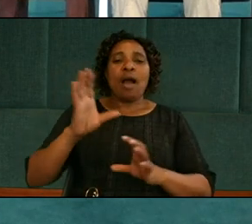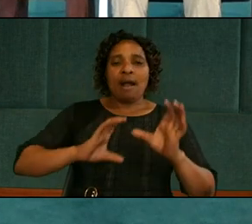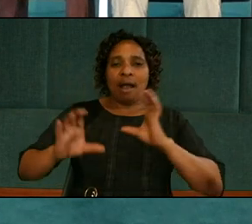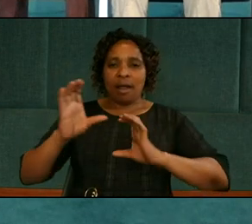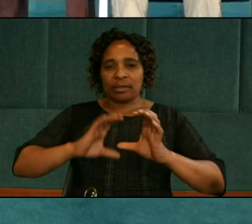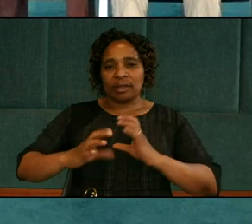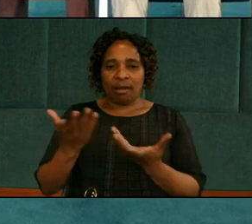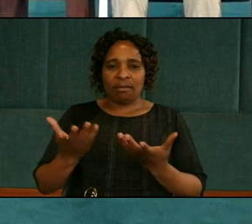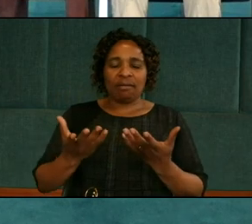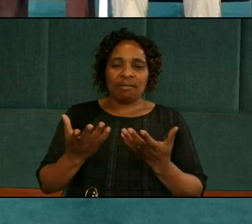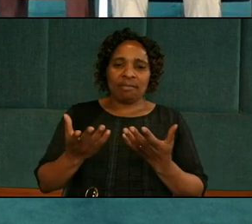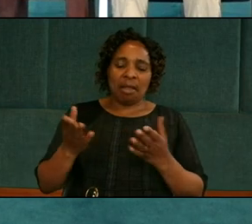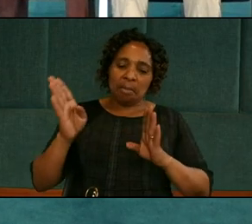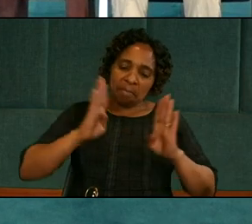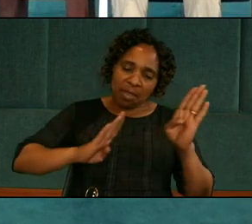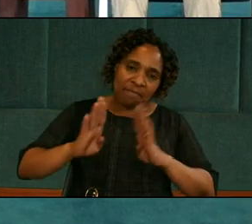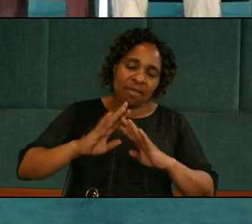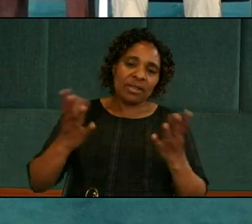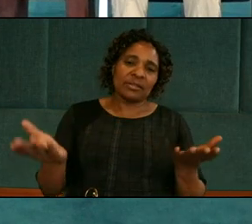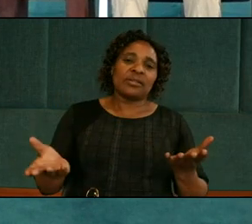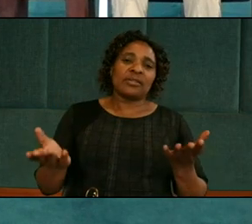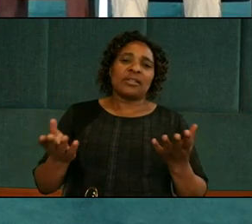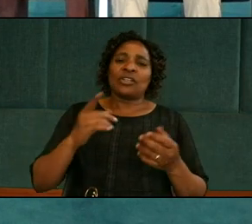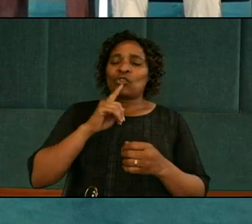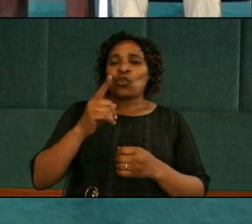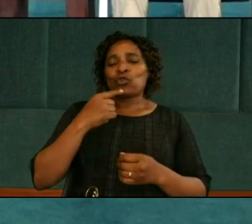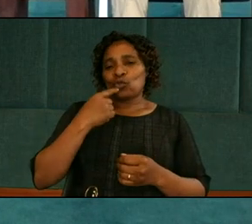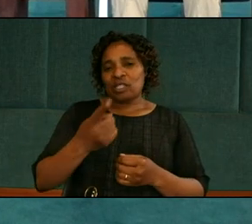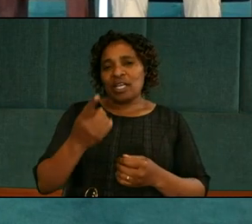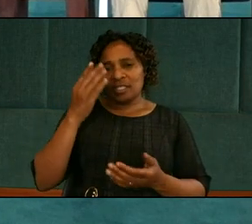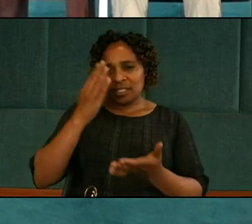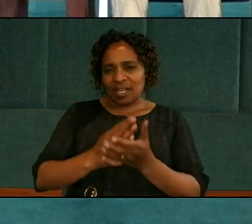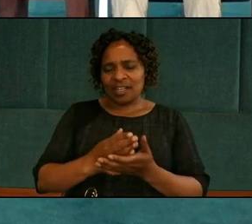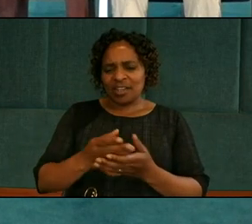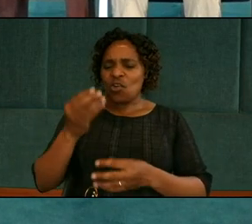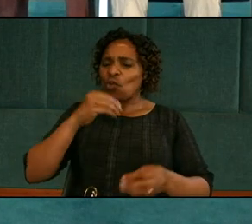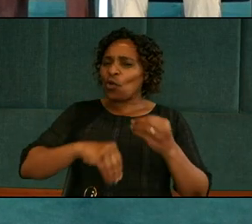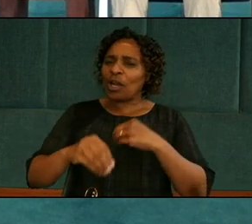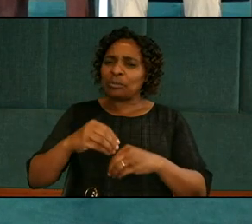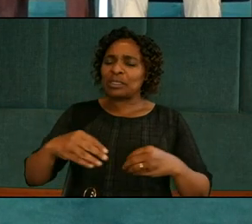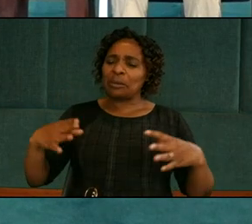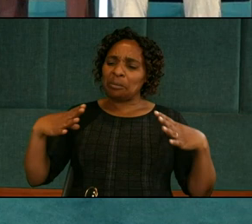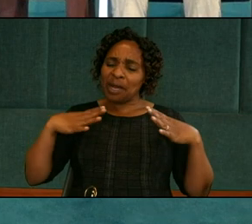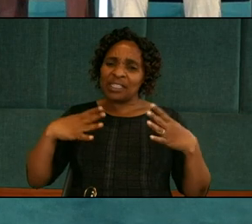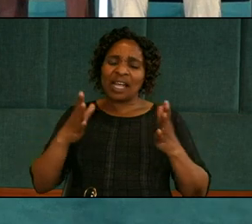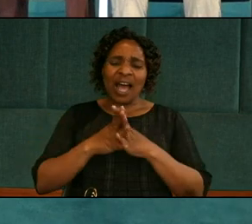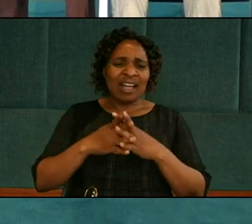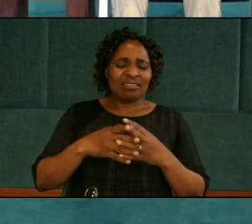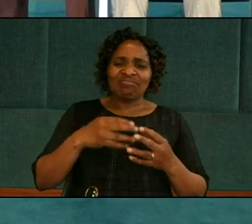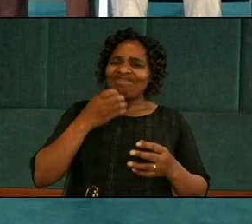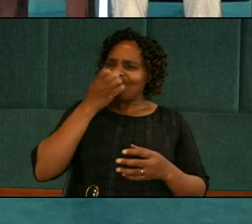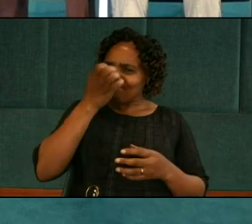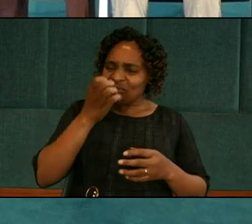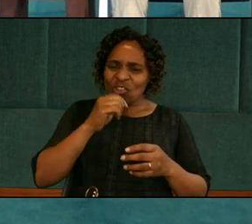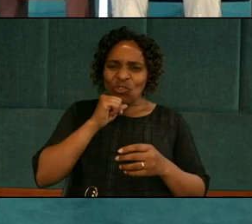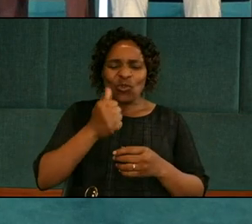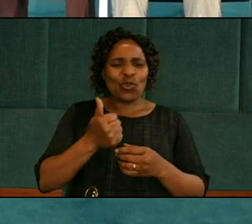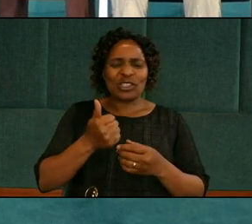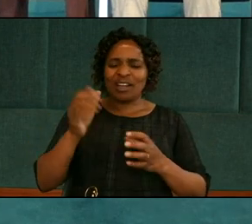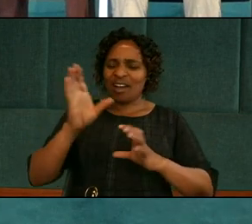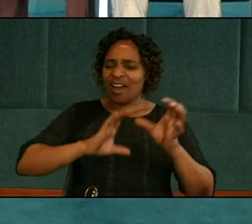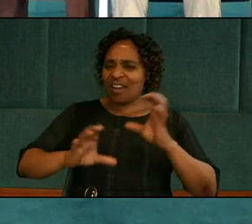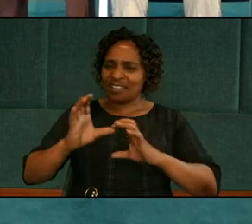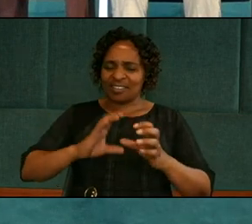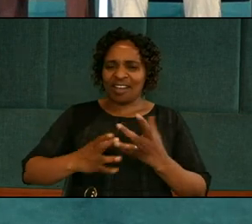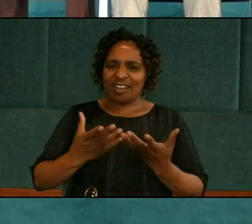Mm-hmm. So, to term it right, corruption, pride, and arrogance are not the character traits